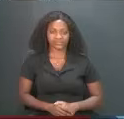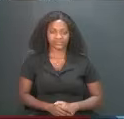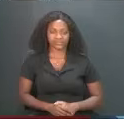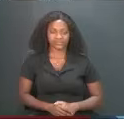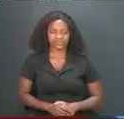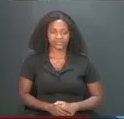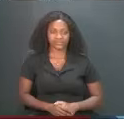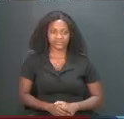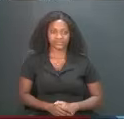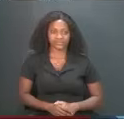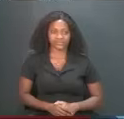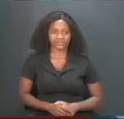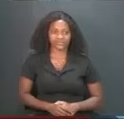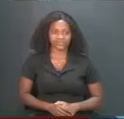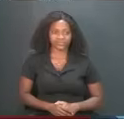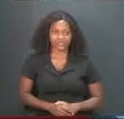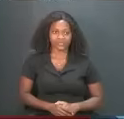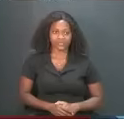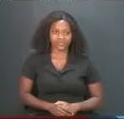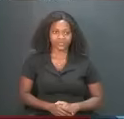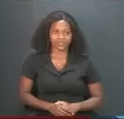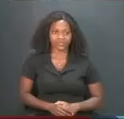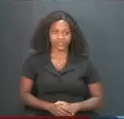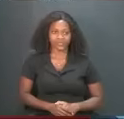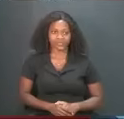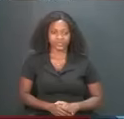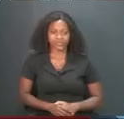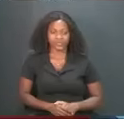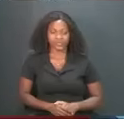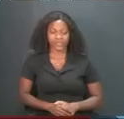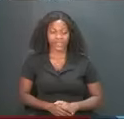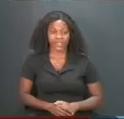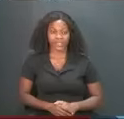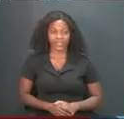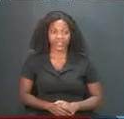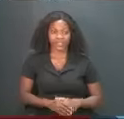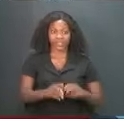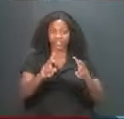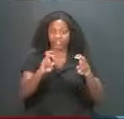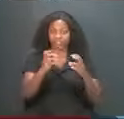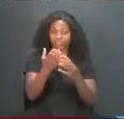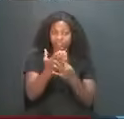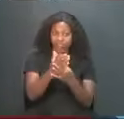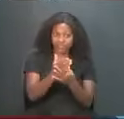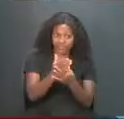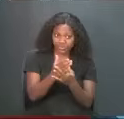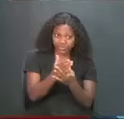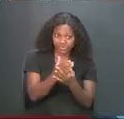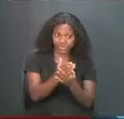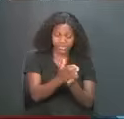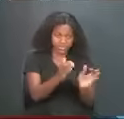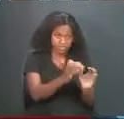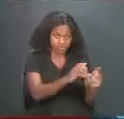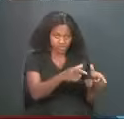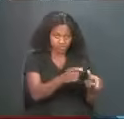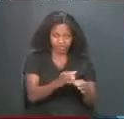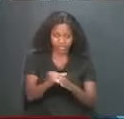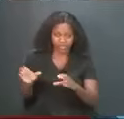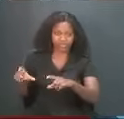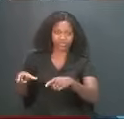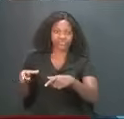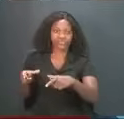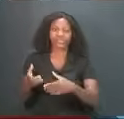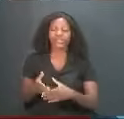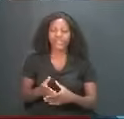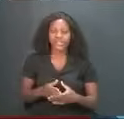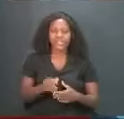Mr. Speaker, the fight between the minority and the majority can be